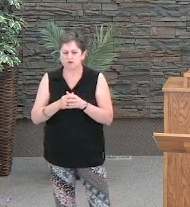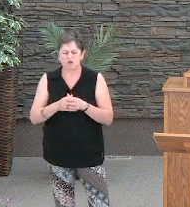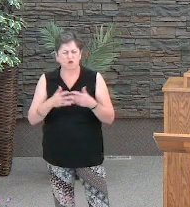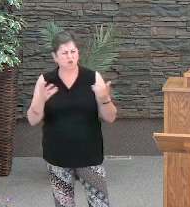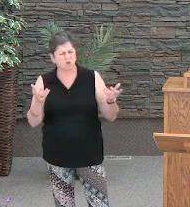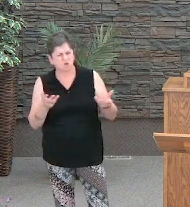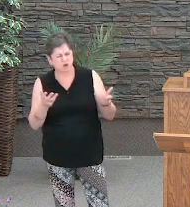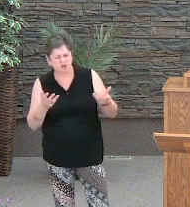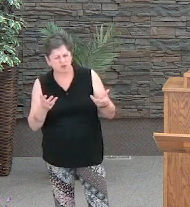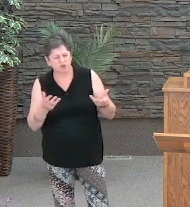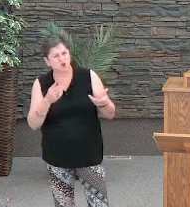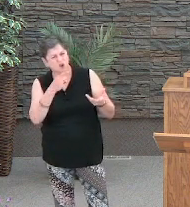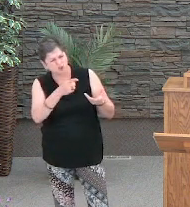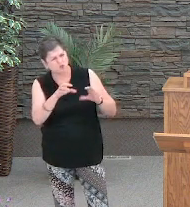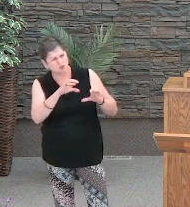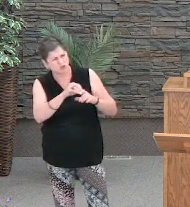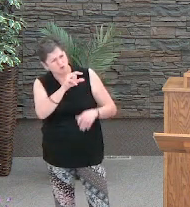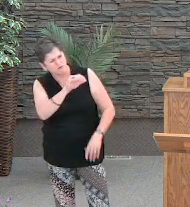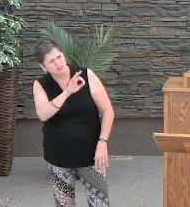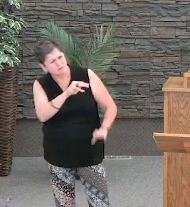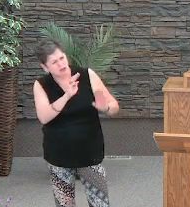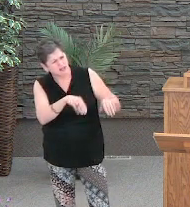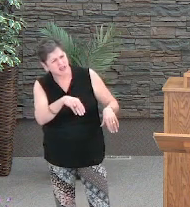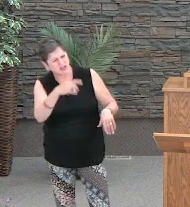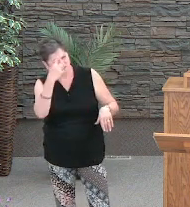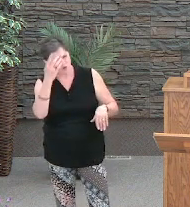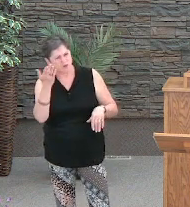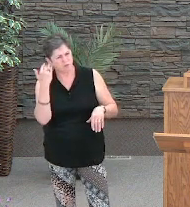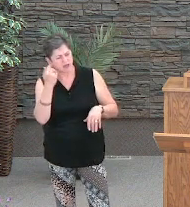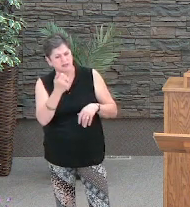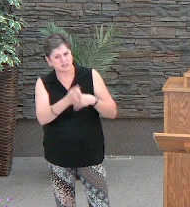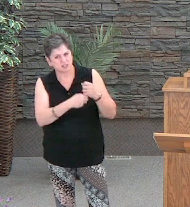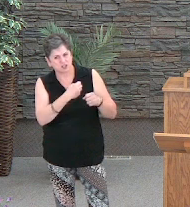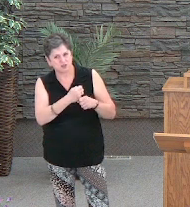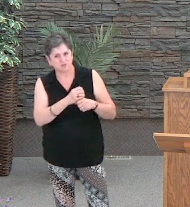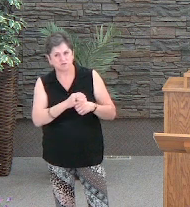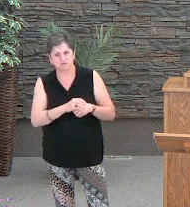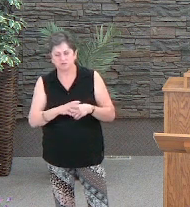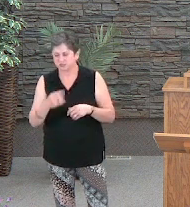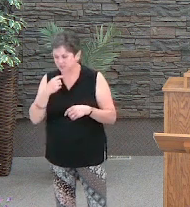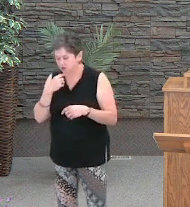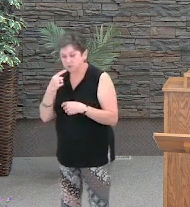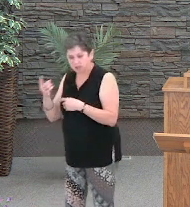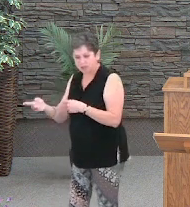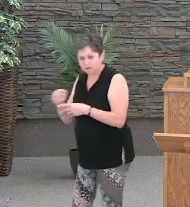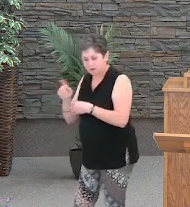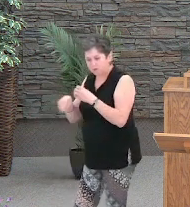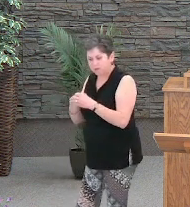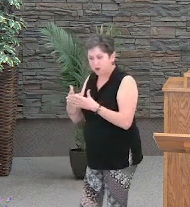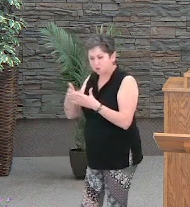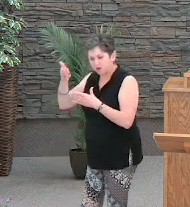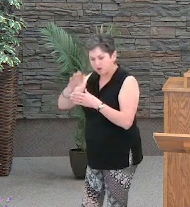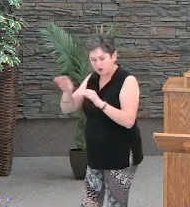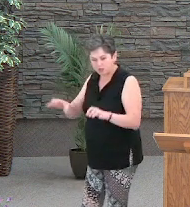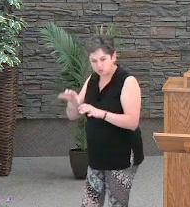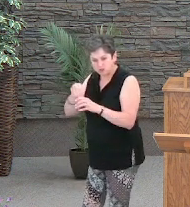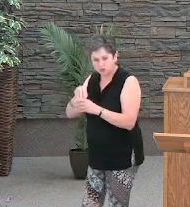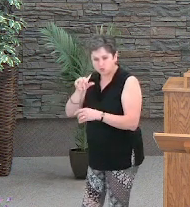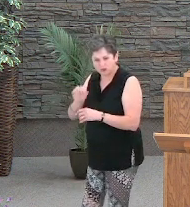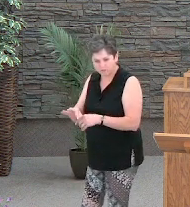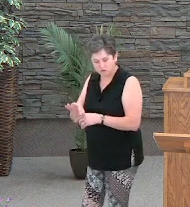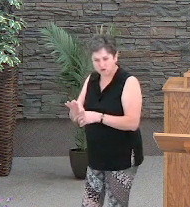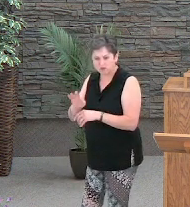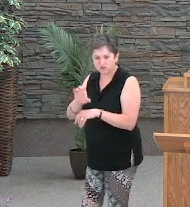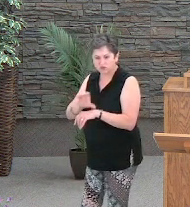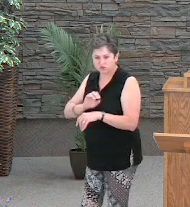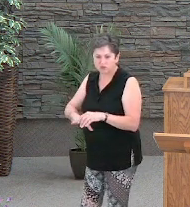in the world were you doing in Great Falls, Montana for the last year? And he starts telling them about what God had been doing in the